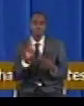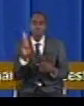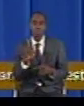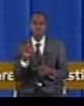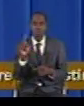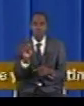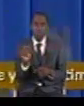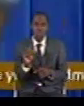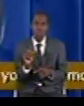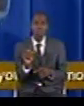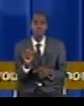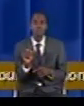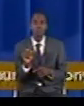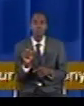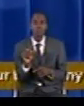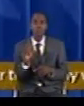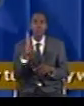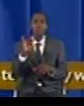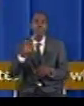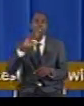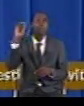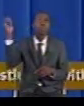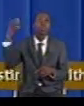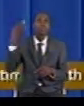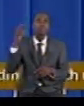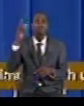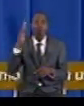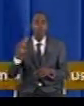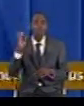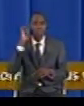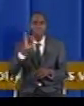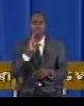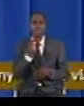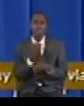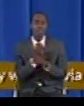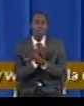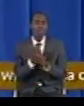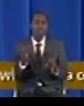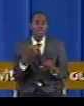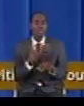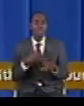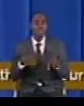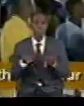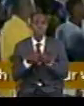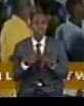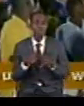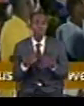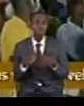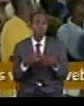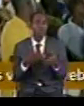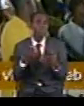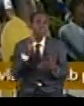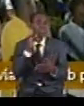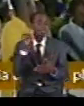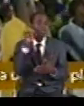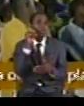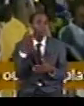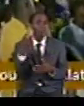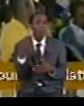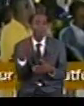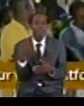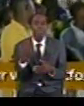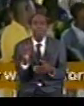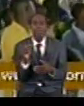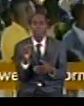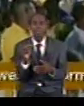bring it out. By the grace of God, I am safe. And even yesterday, the pains that was in my stomach